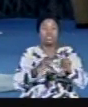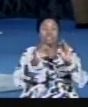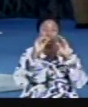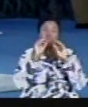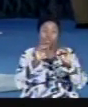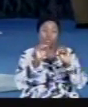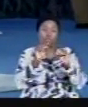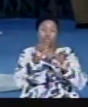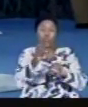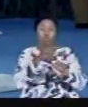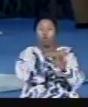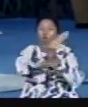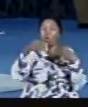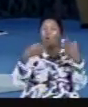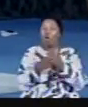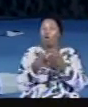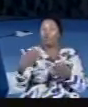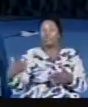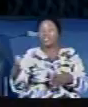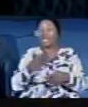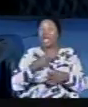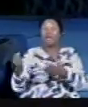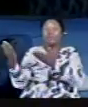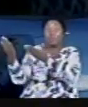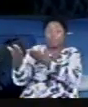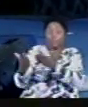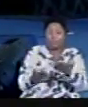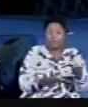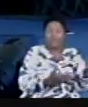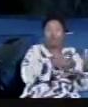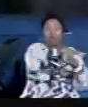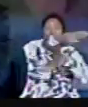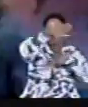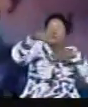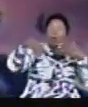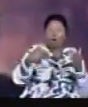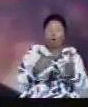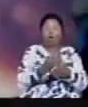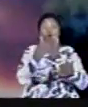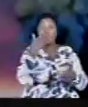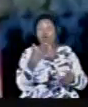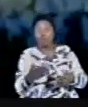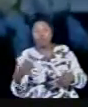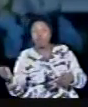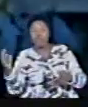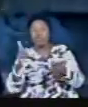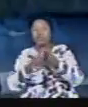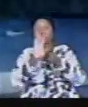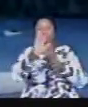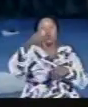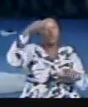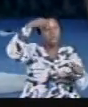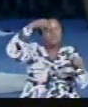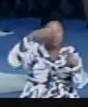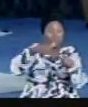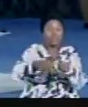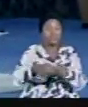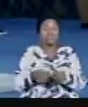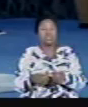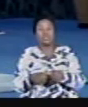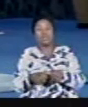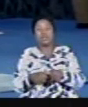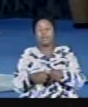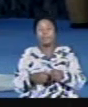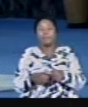things and bring all things to your remembrance.